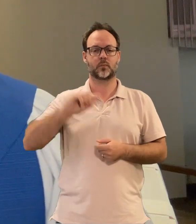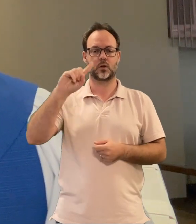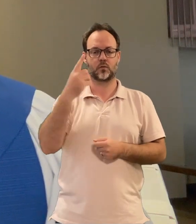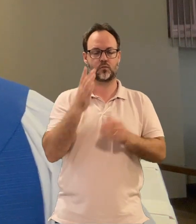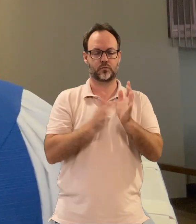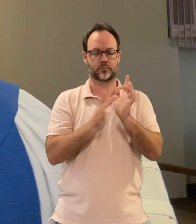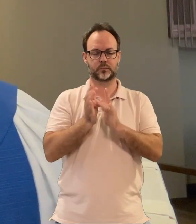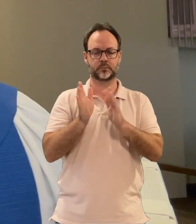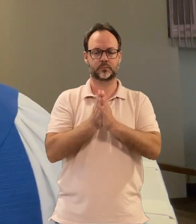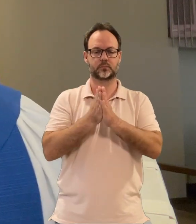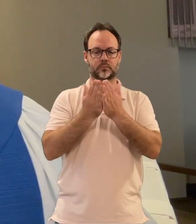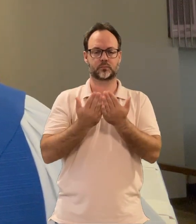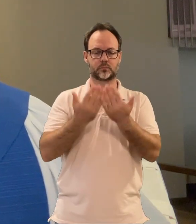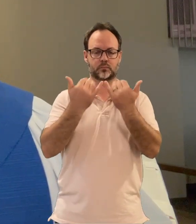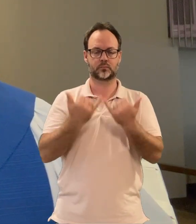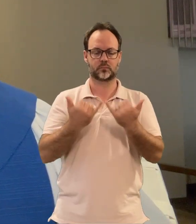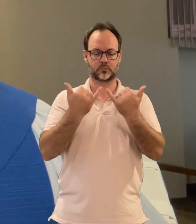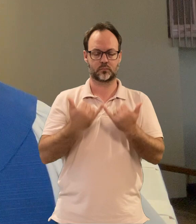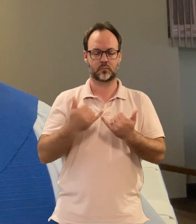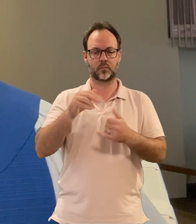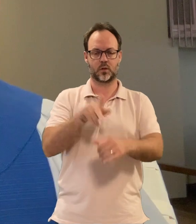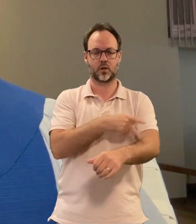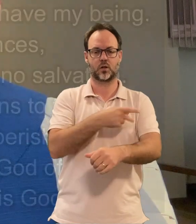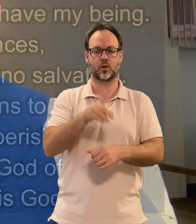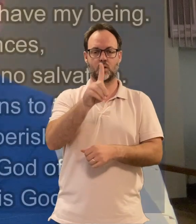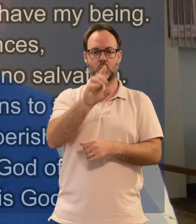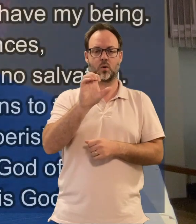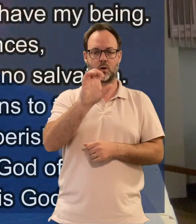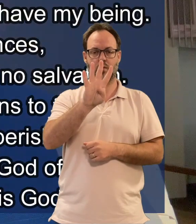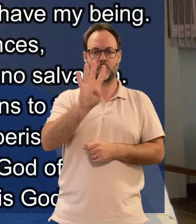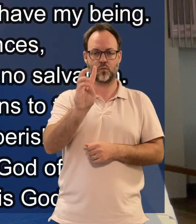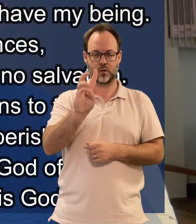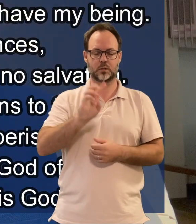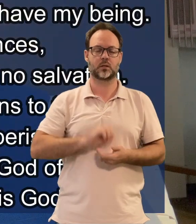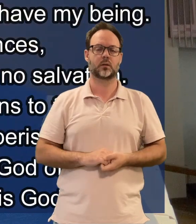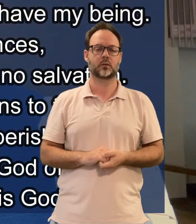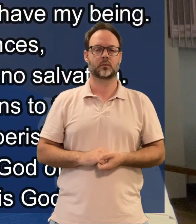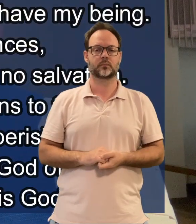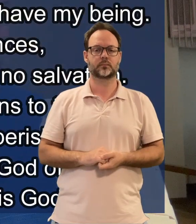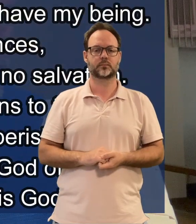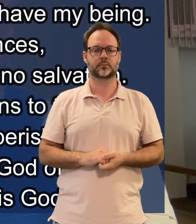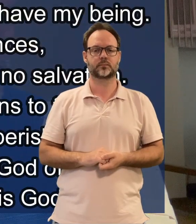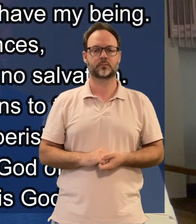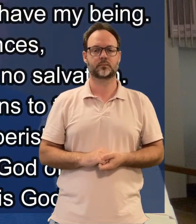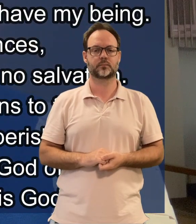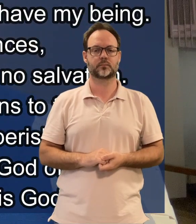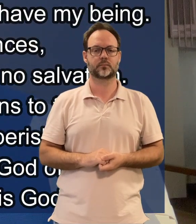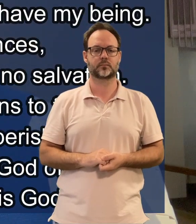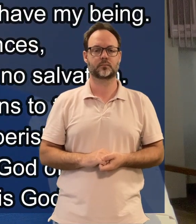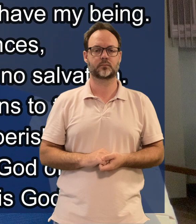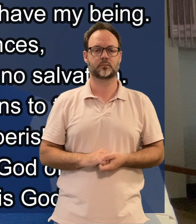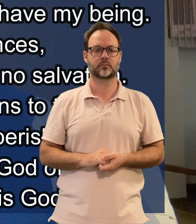Our first scripture lesson for today is from Psalm 146.